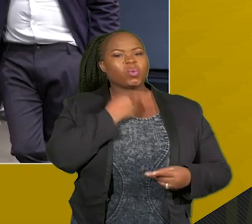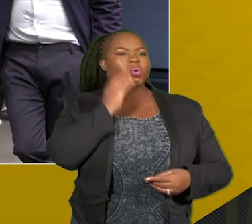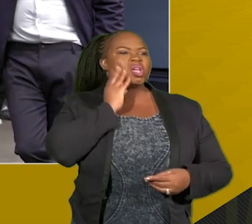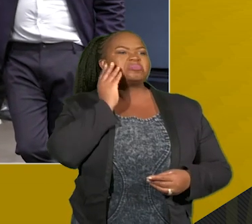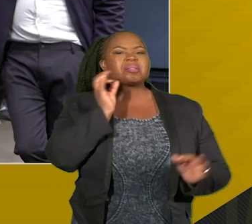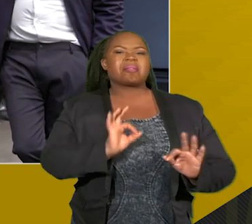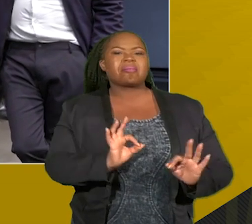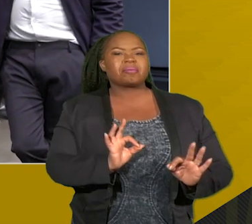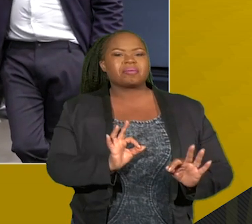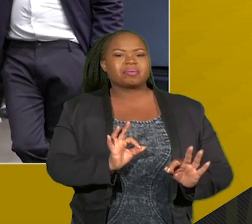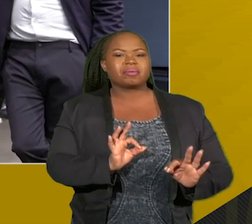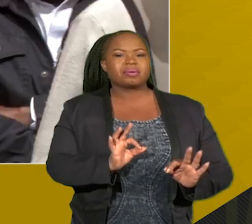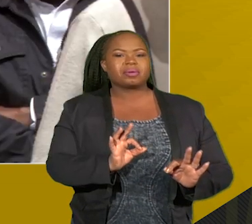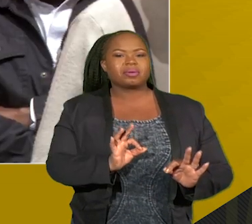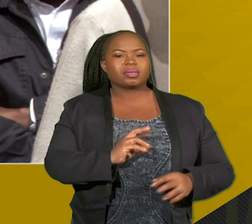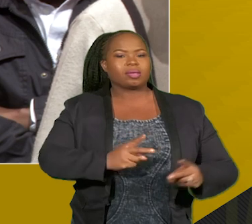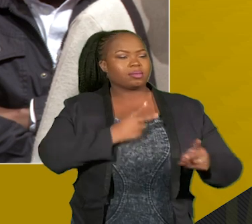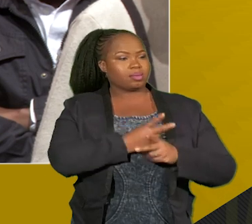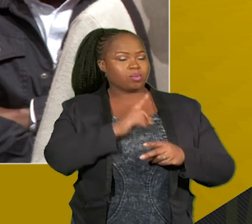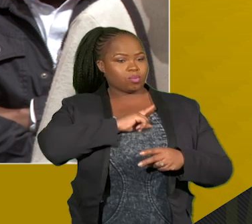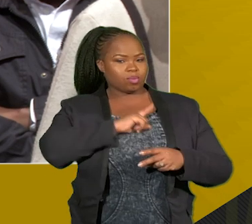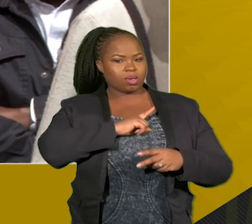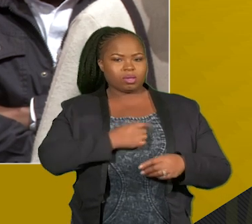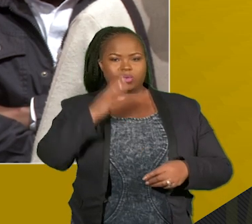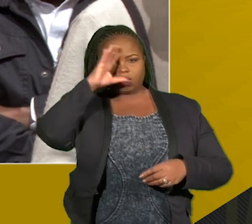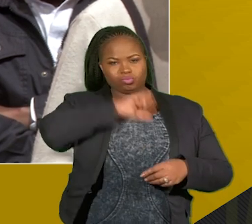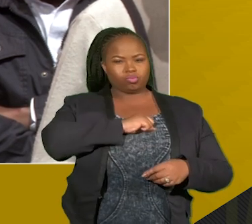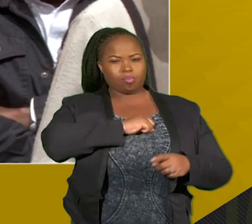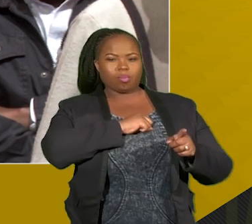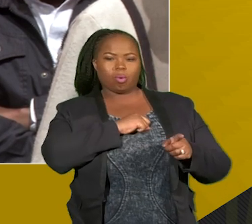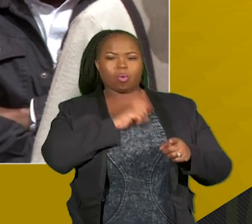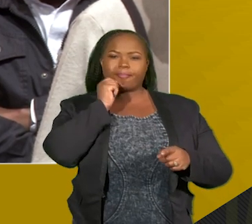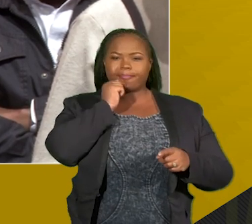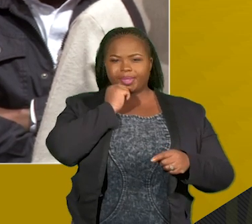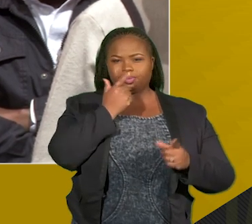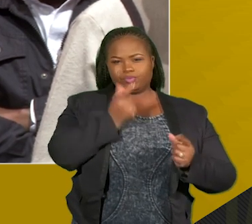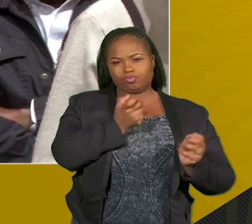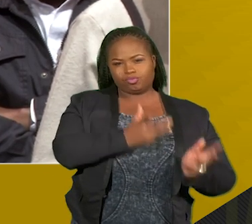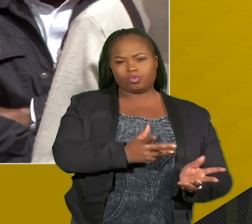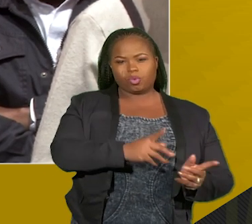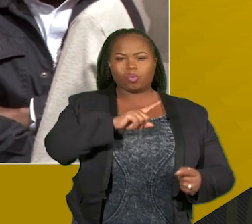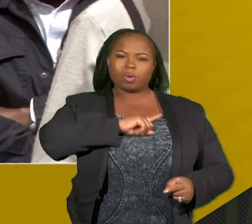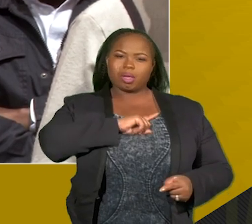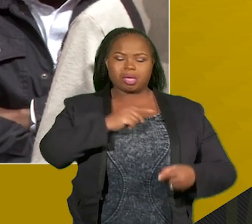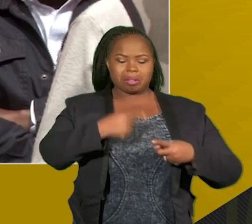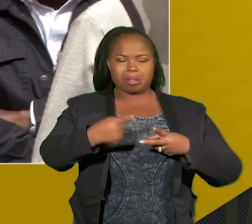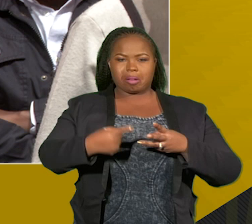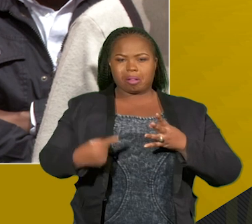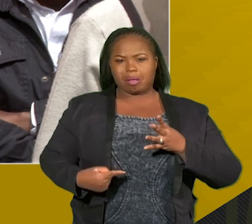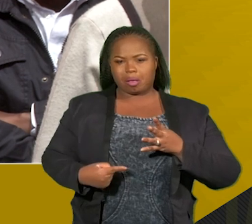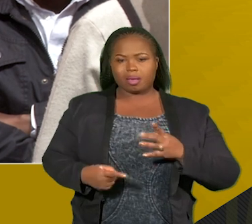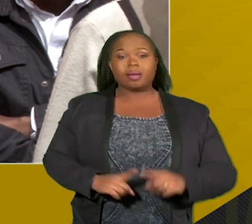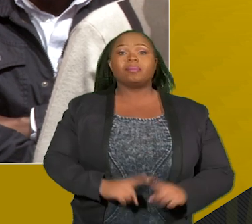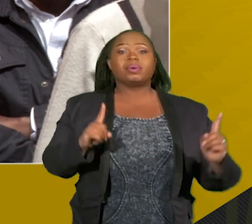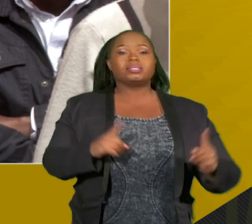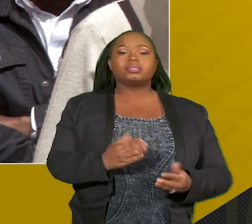that situation, right? So we come from a point where we assume, we would see, men do this because of one, two, three, and four reasons. Mm.